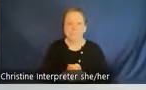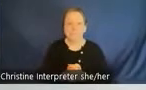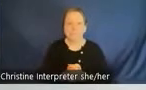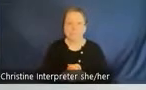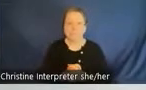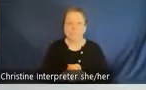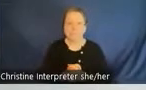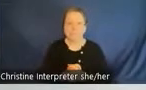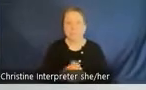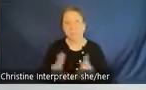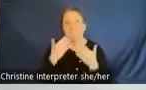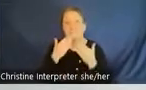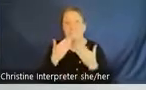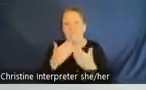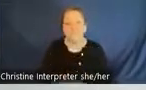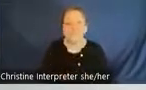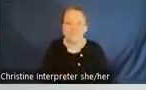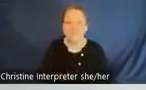Thank you.